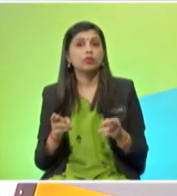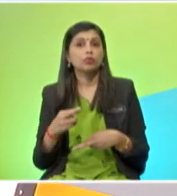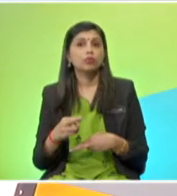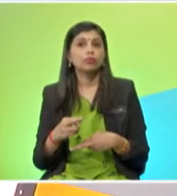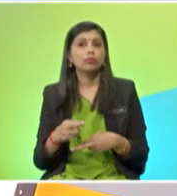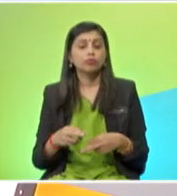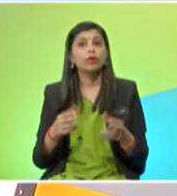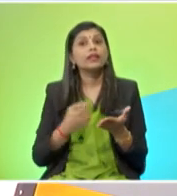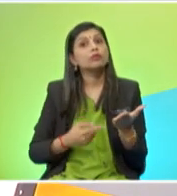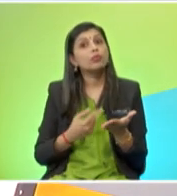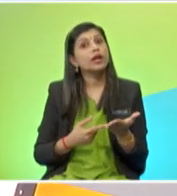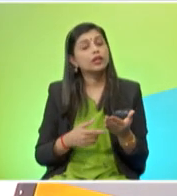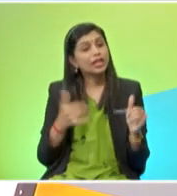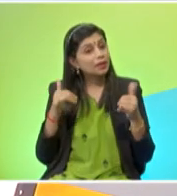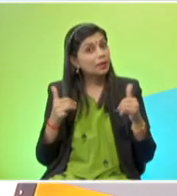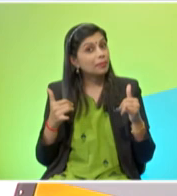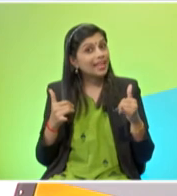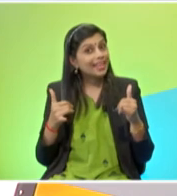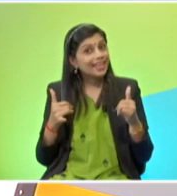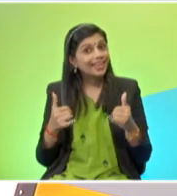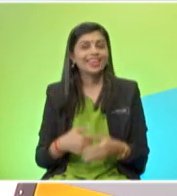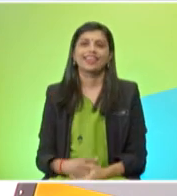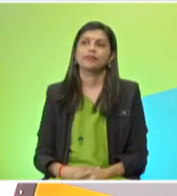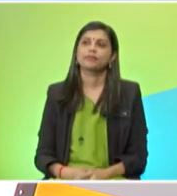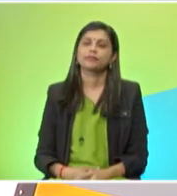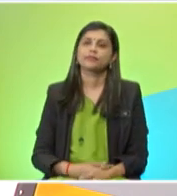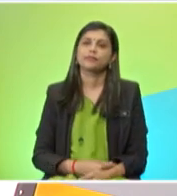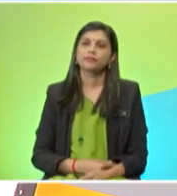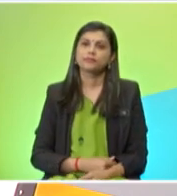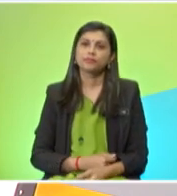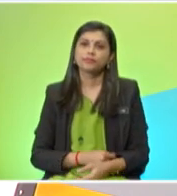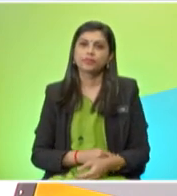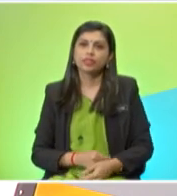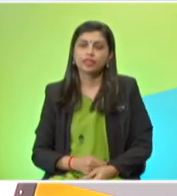siblings there. Oh, yes, yeah. That's right. And then in the bathroom.